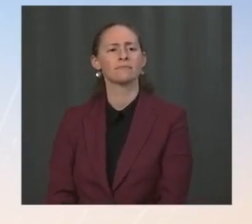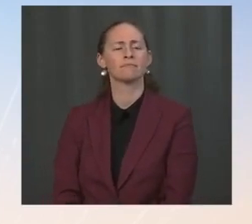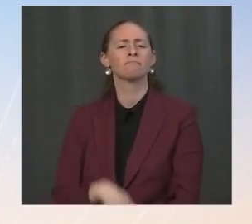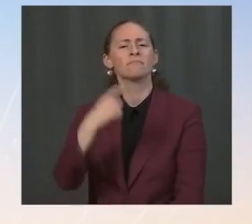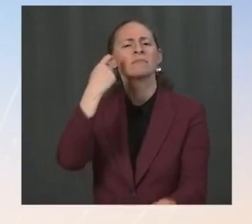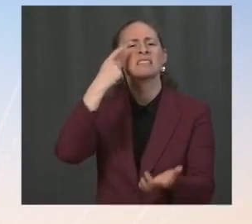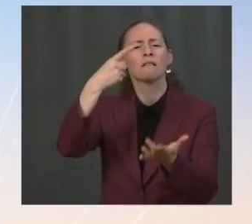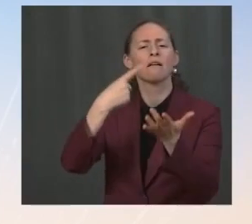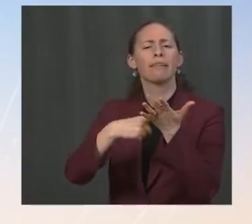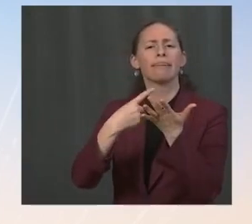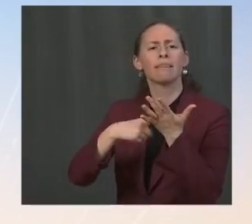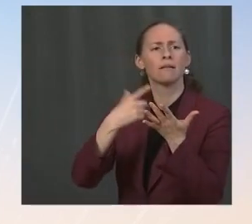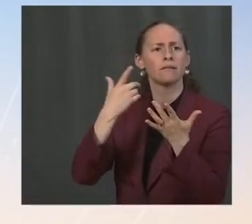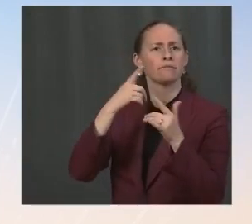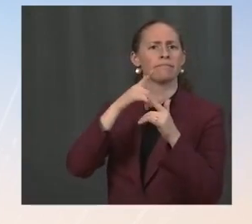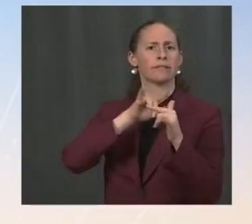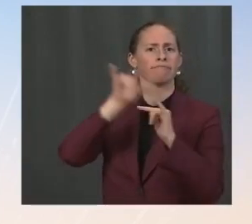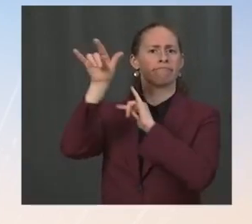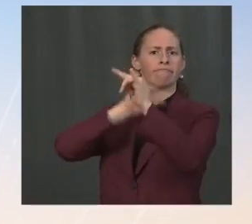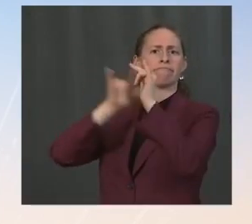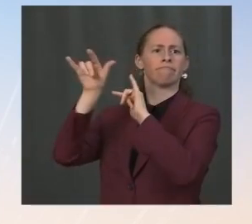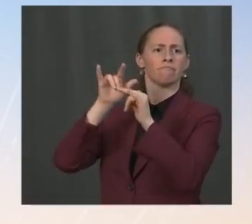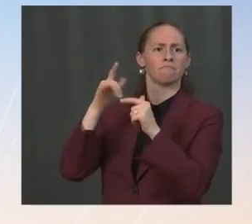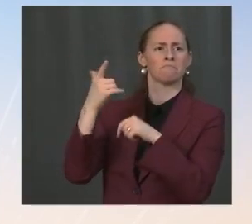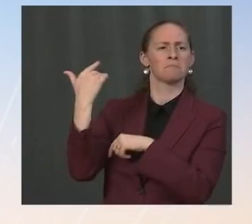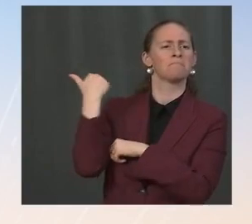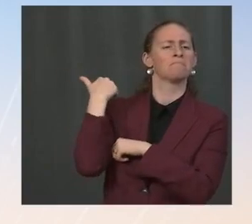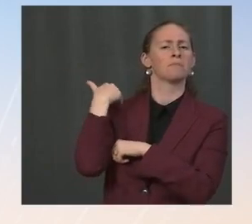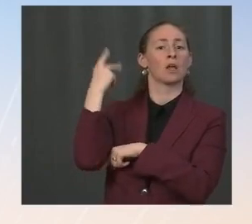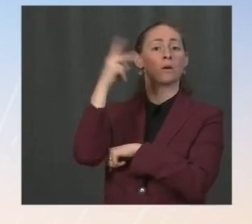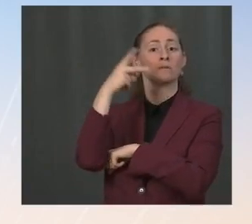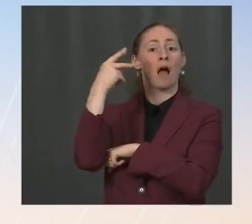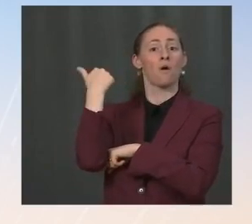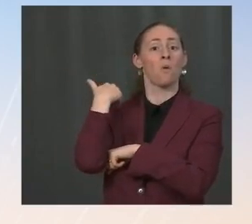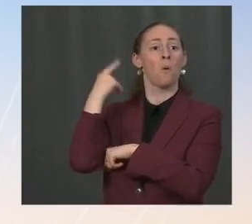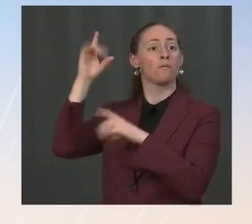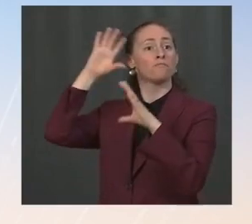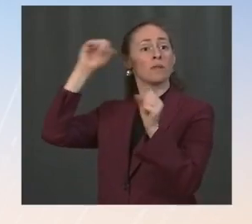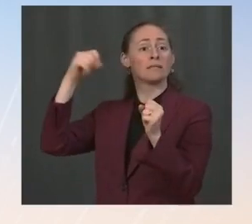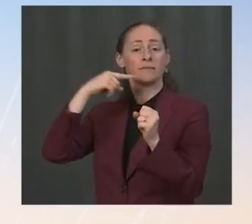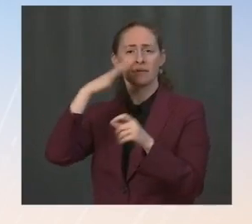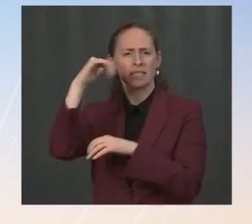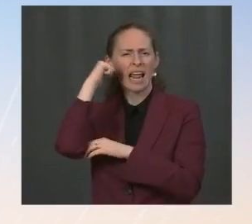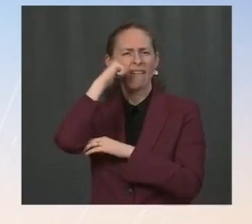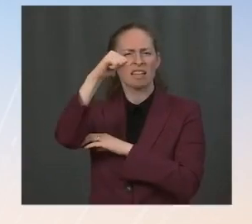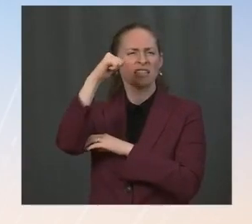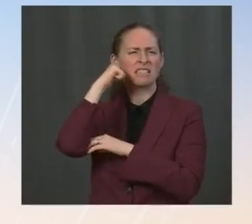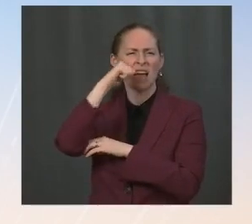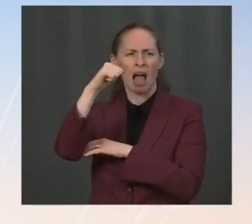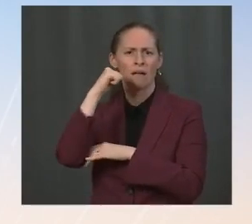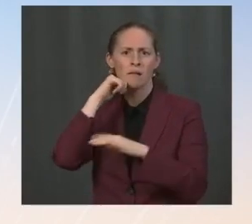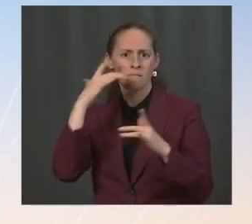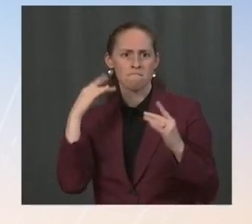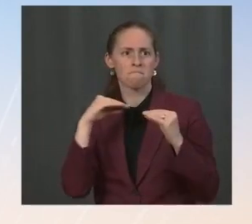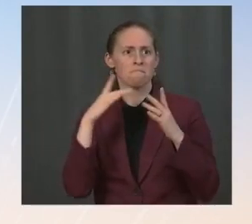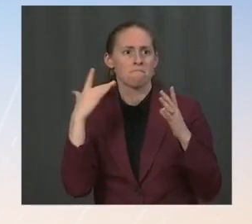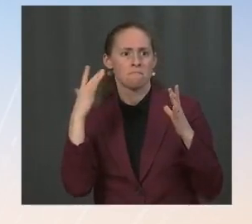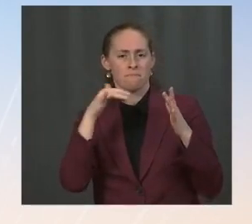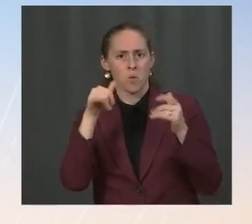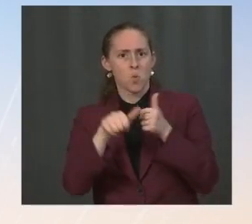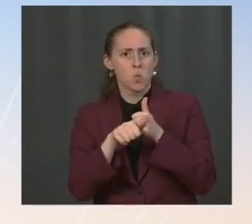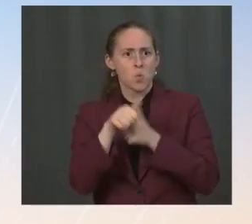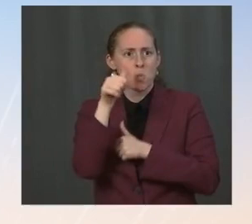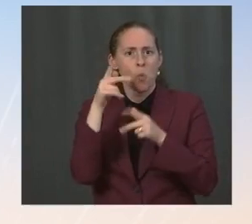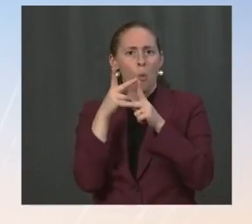threat. The president just 2 days ago said each day of operations brings added risk to our troops. Today we saw the deadly consequences of that. If the